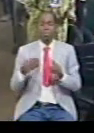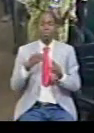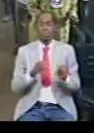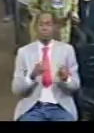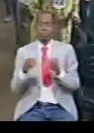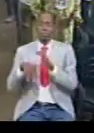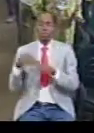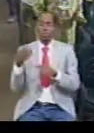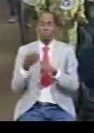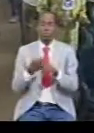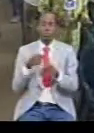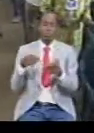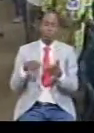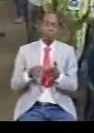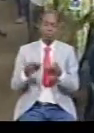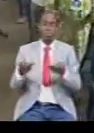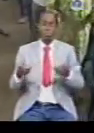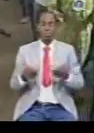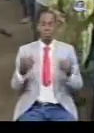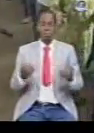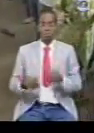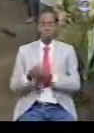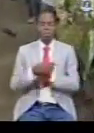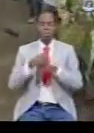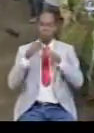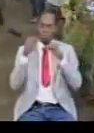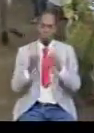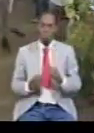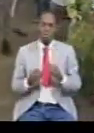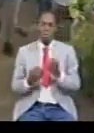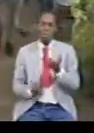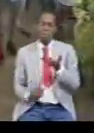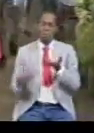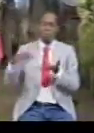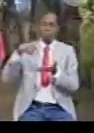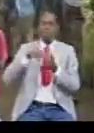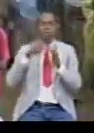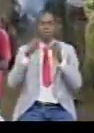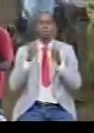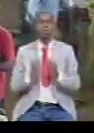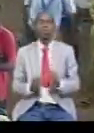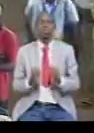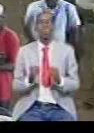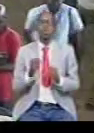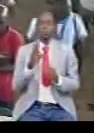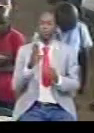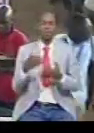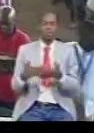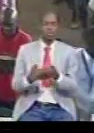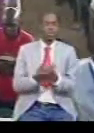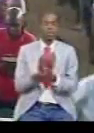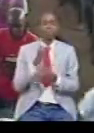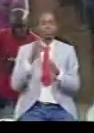retreat today, power, resurrection power, renewed